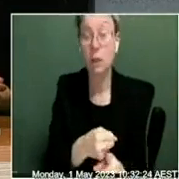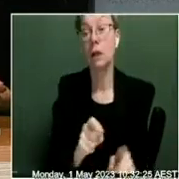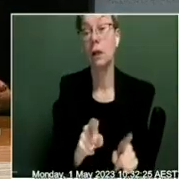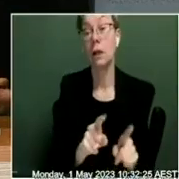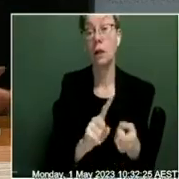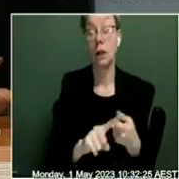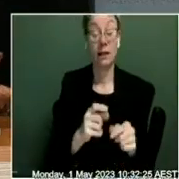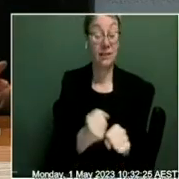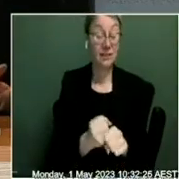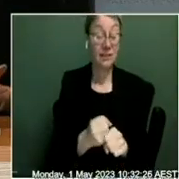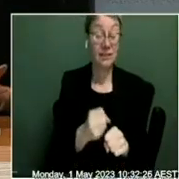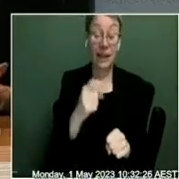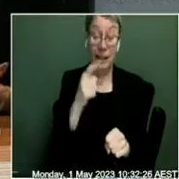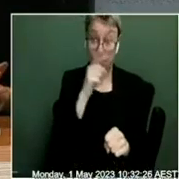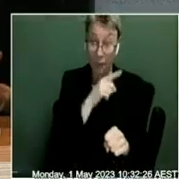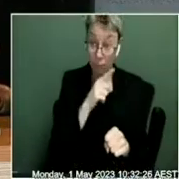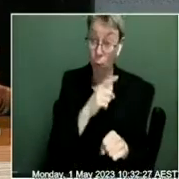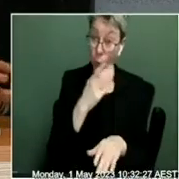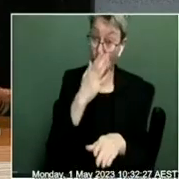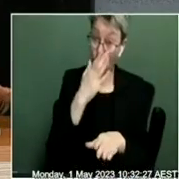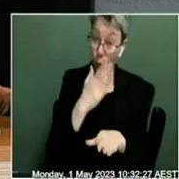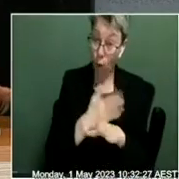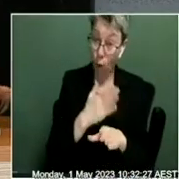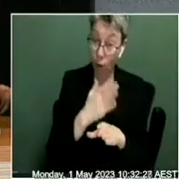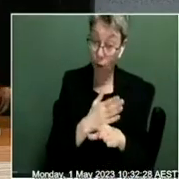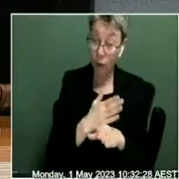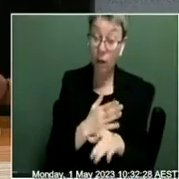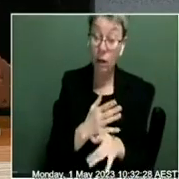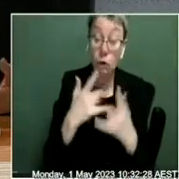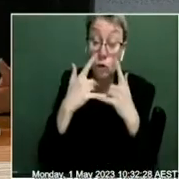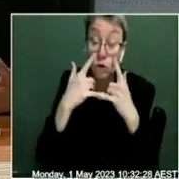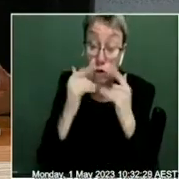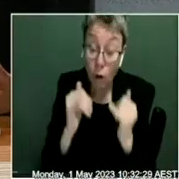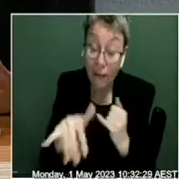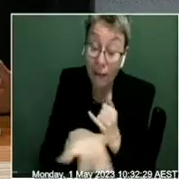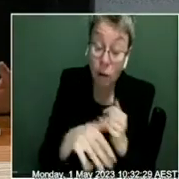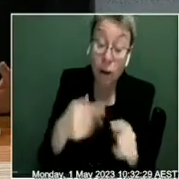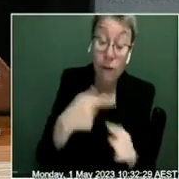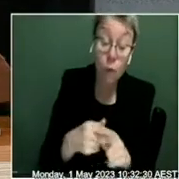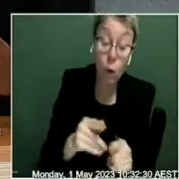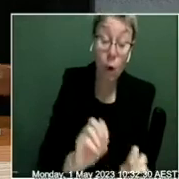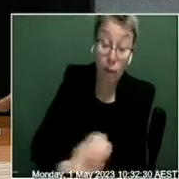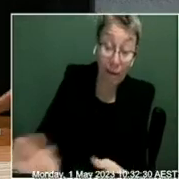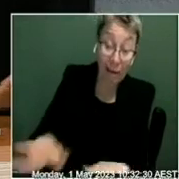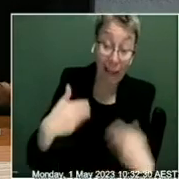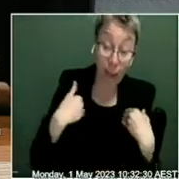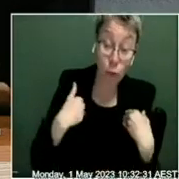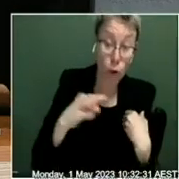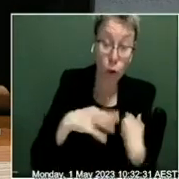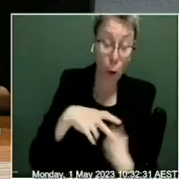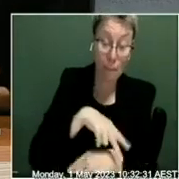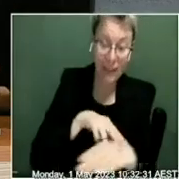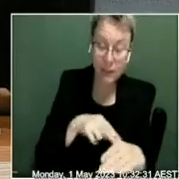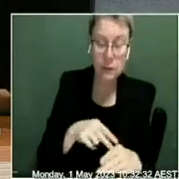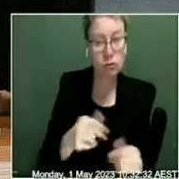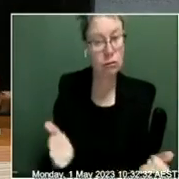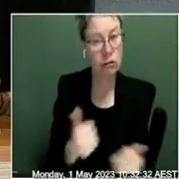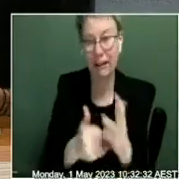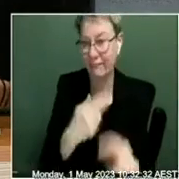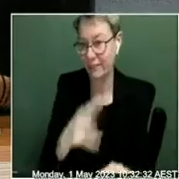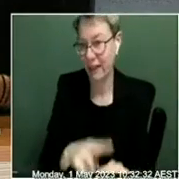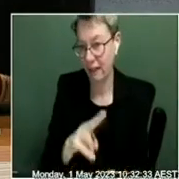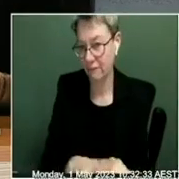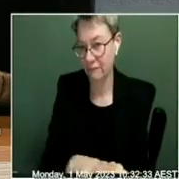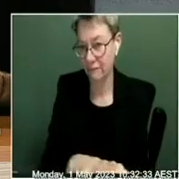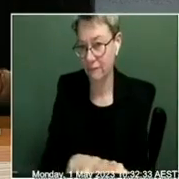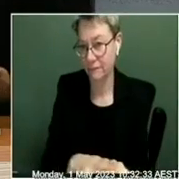found that the construction sector has had some delays where there's been a need to fit out a building to enable a sobering service for the trial sites,